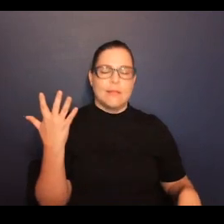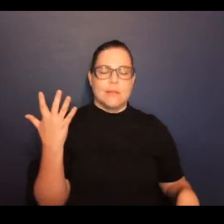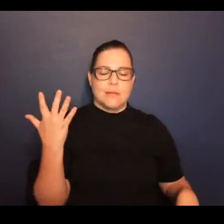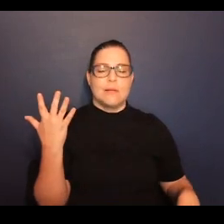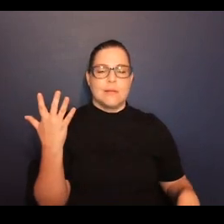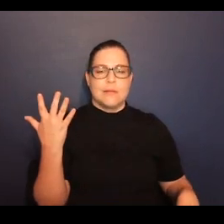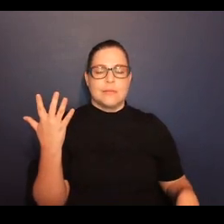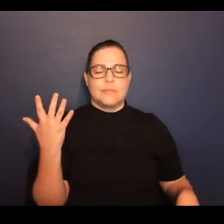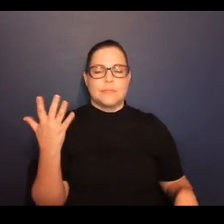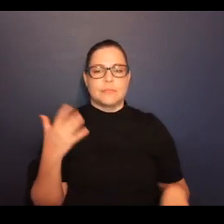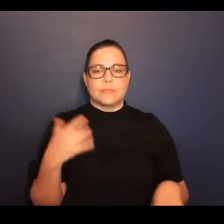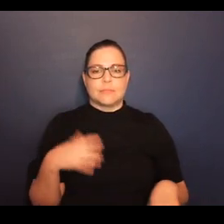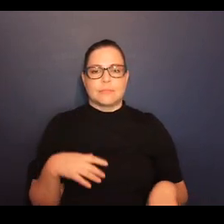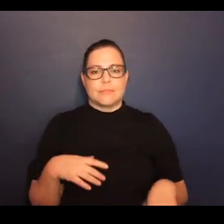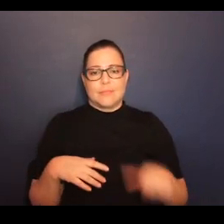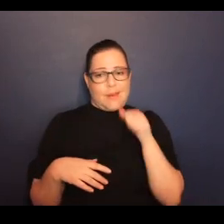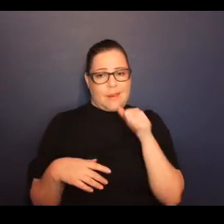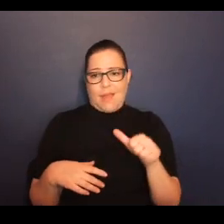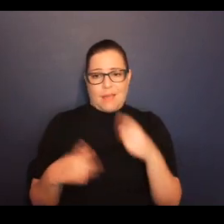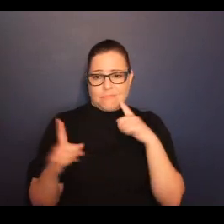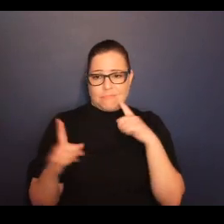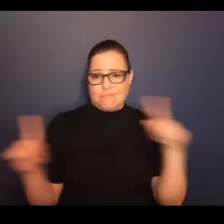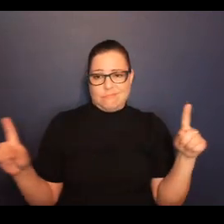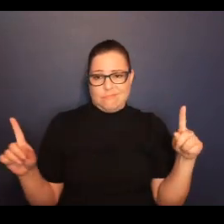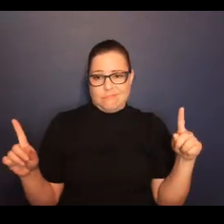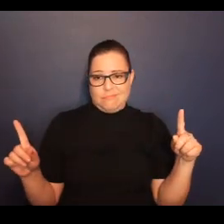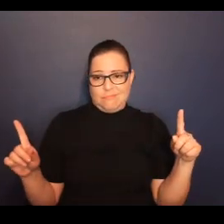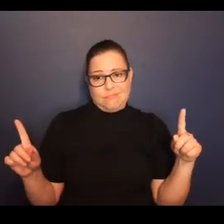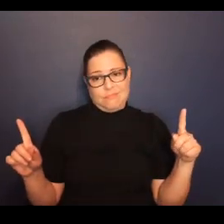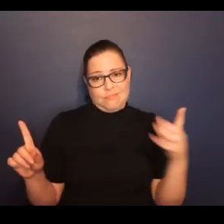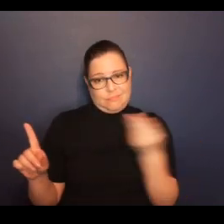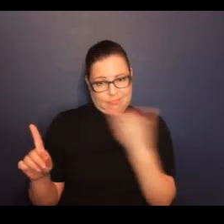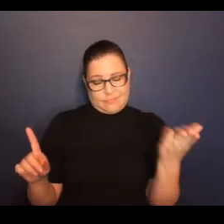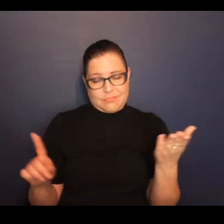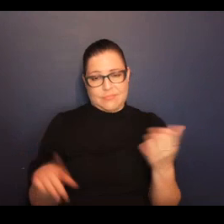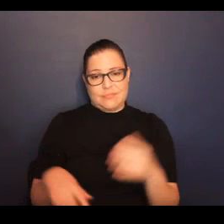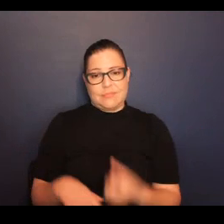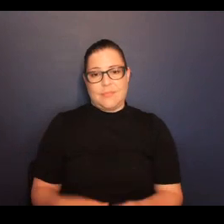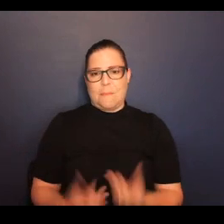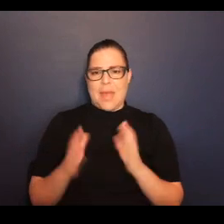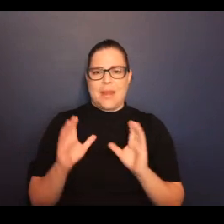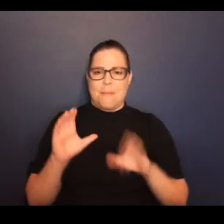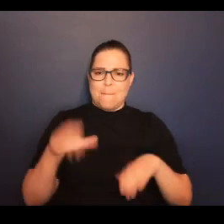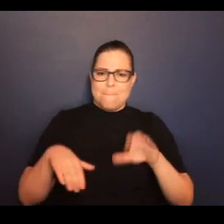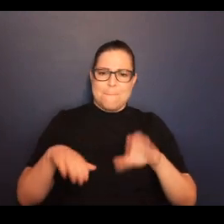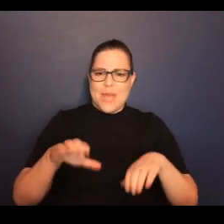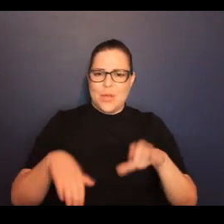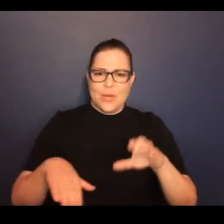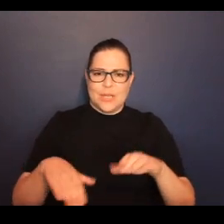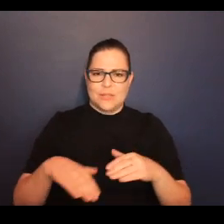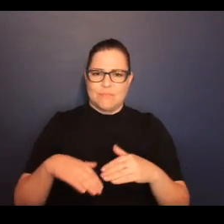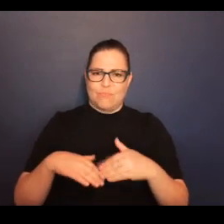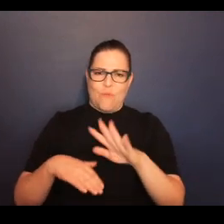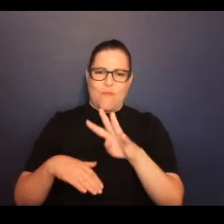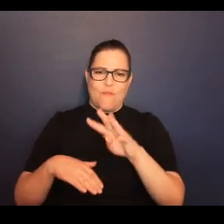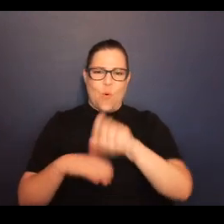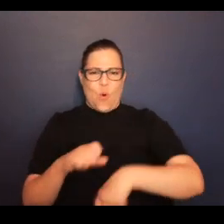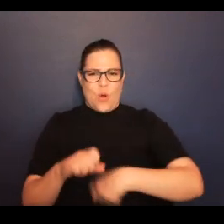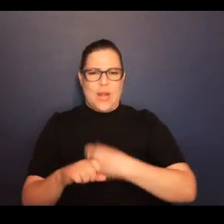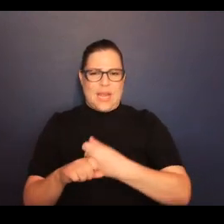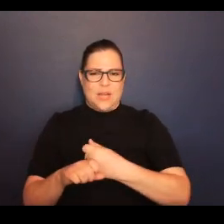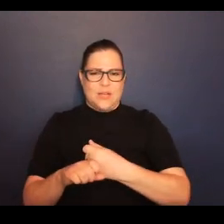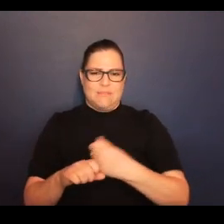things are not going well, to say the least. There's a lot of buildings that are over 40 years old, especially the